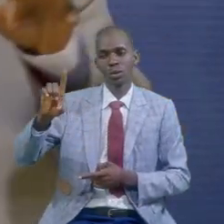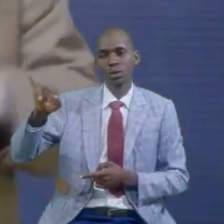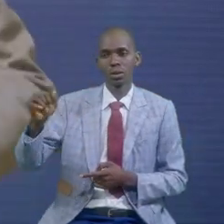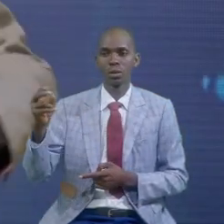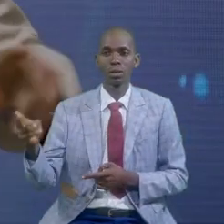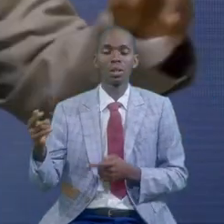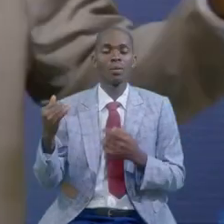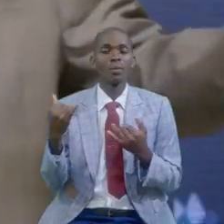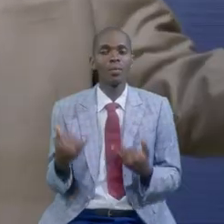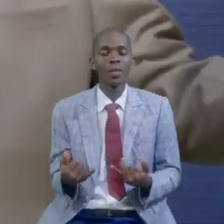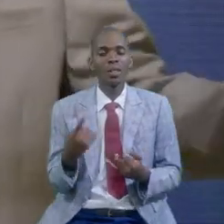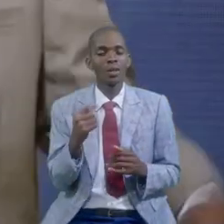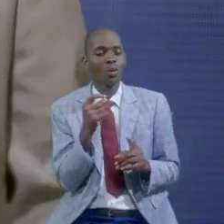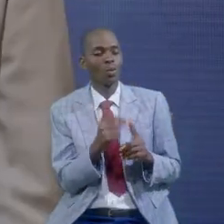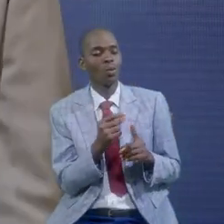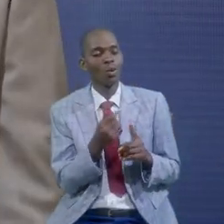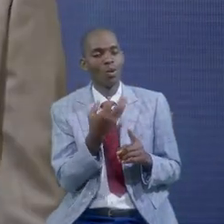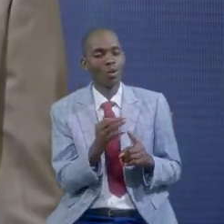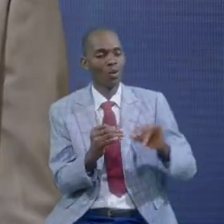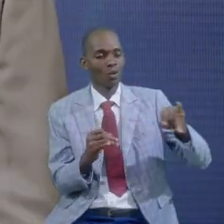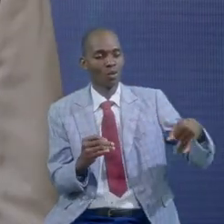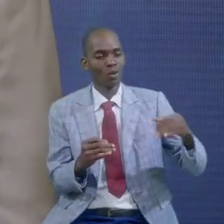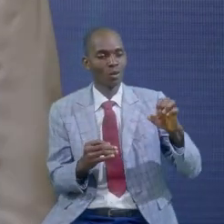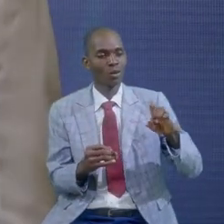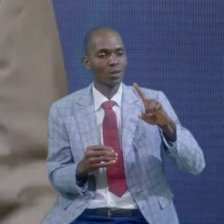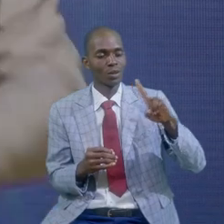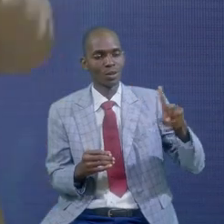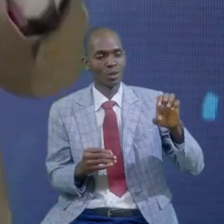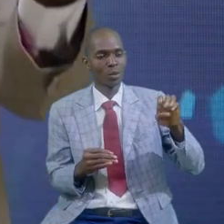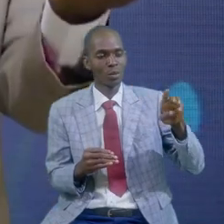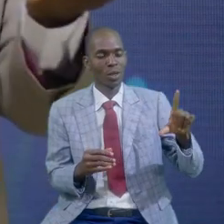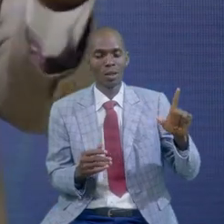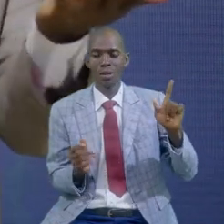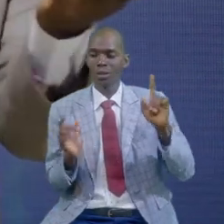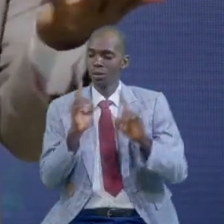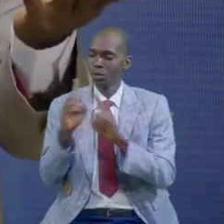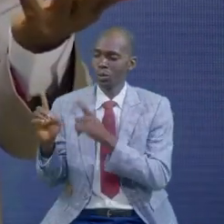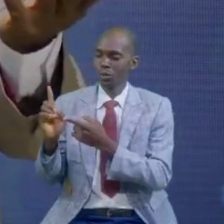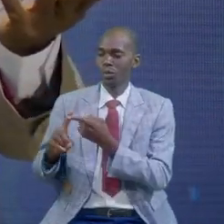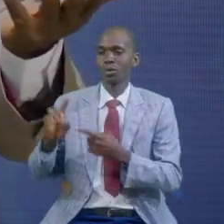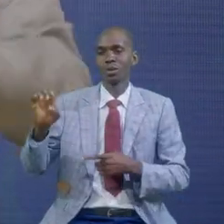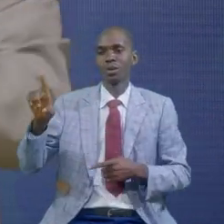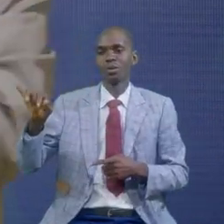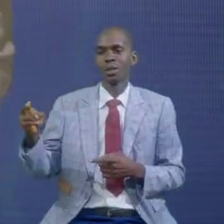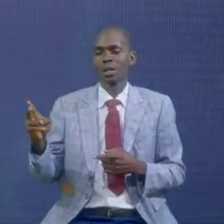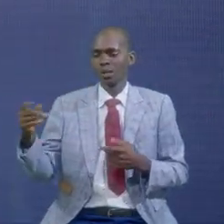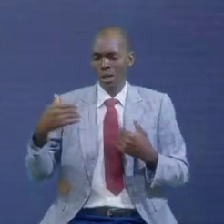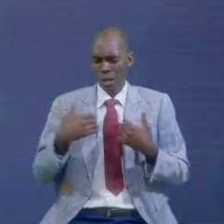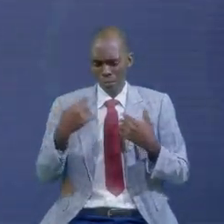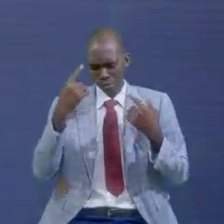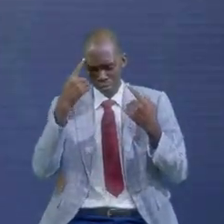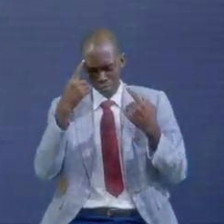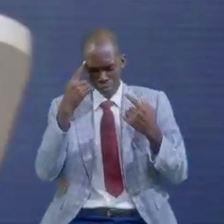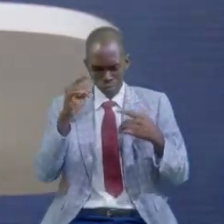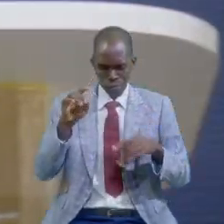of Jezebel came unto him. And you have a choice, either to